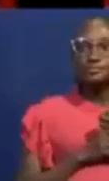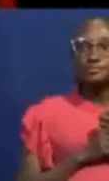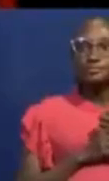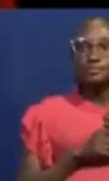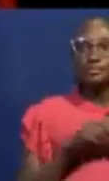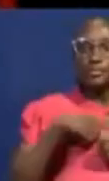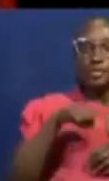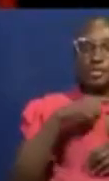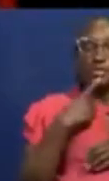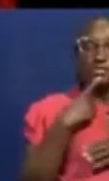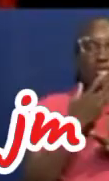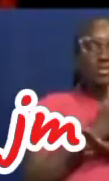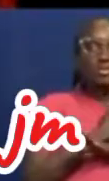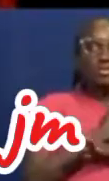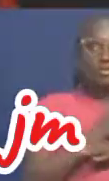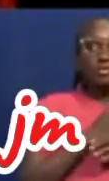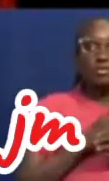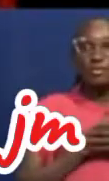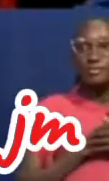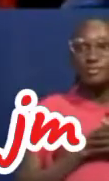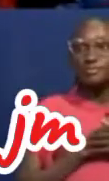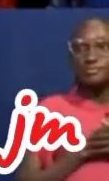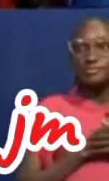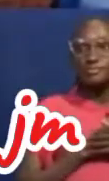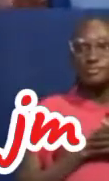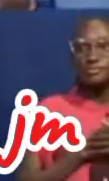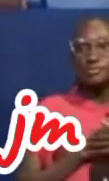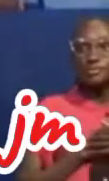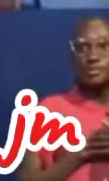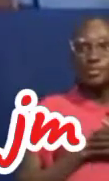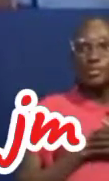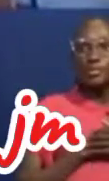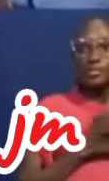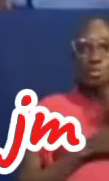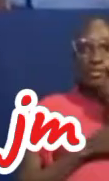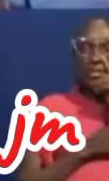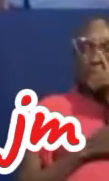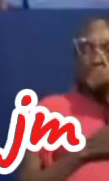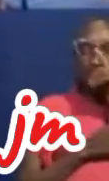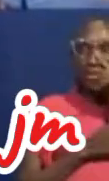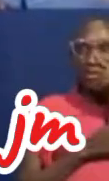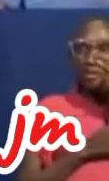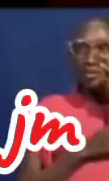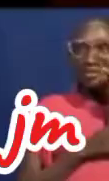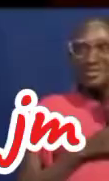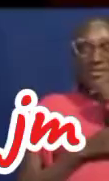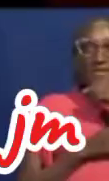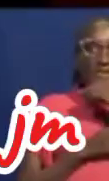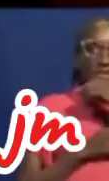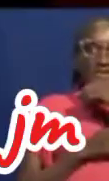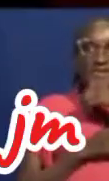We have said before that we don't want to turn ourselves into a house of lamentations,